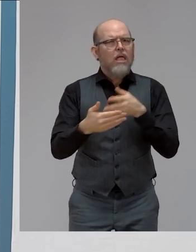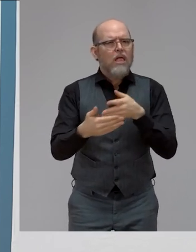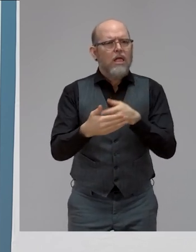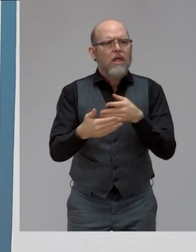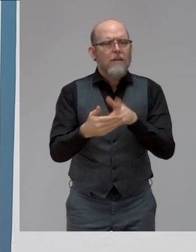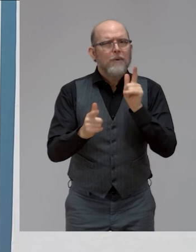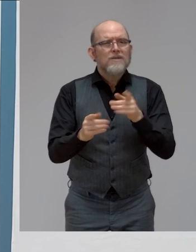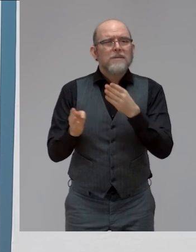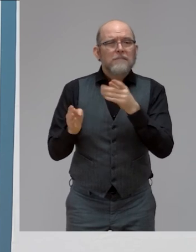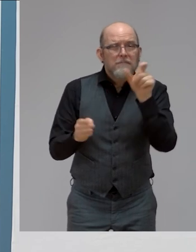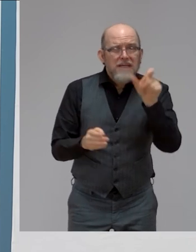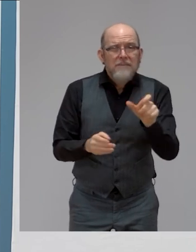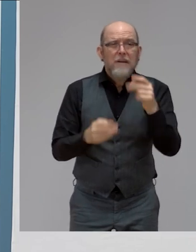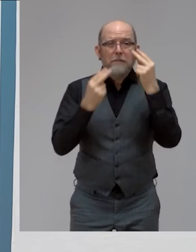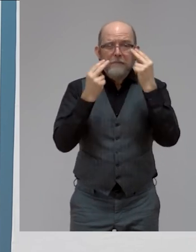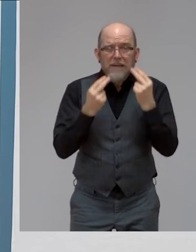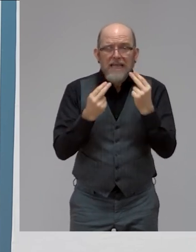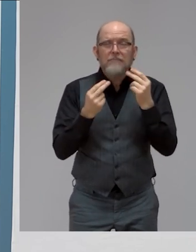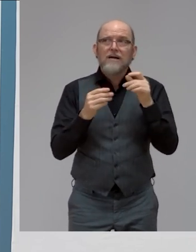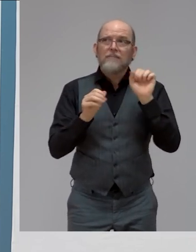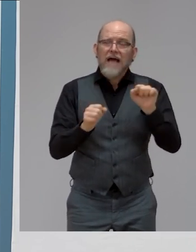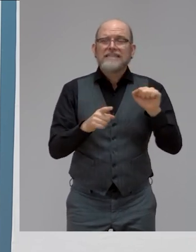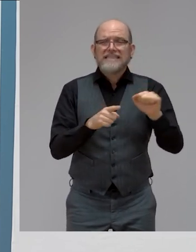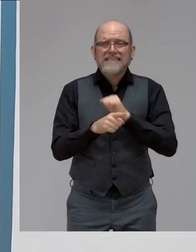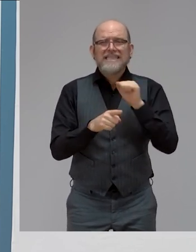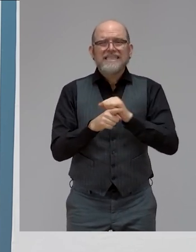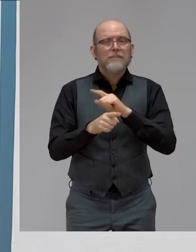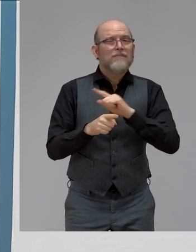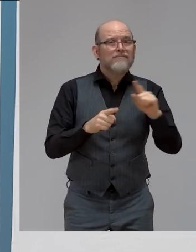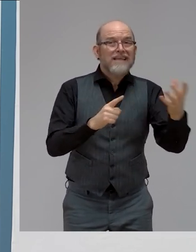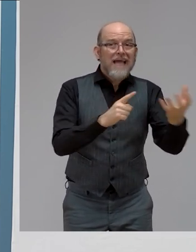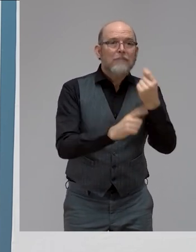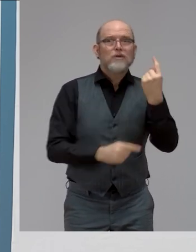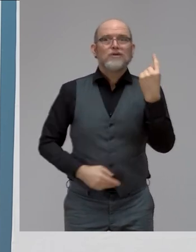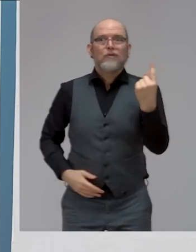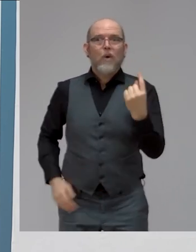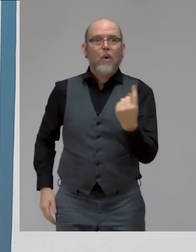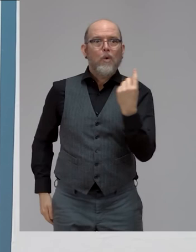person can go to the work or to the university without help.